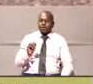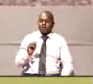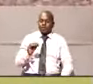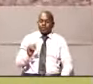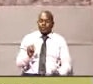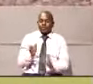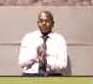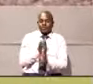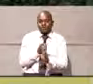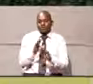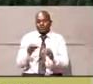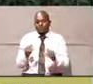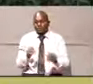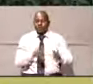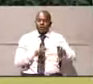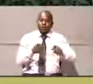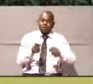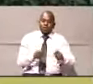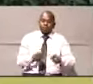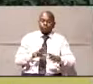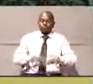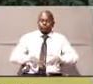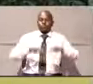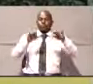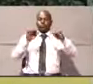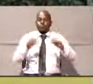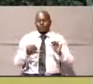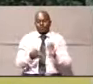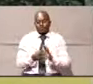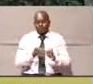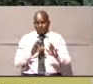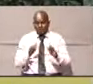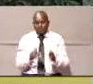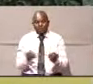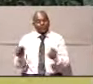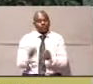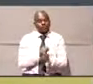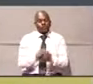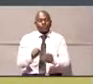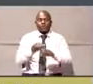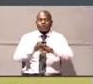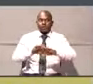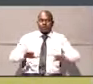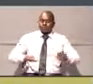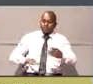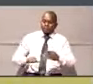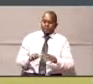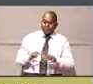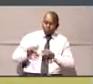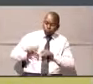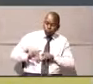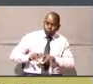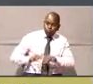The result is uncontrolled water runoff that impacts on the already degraded lowlands. The issue of erosion that's